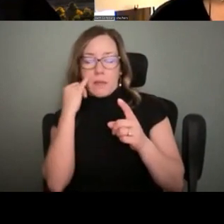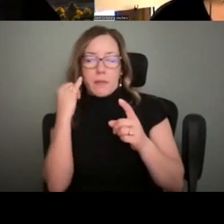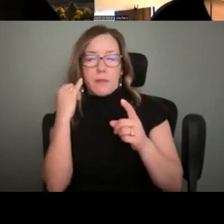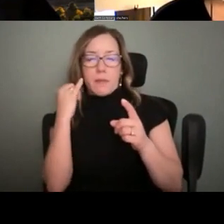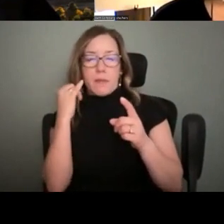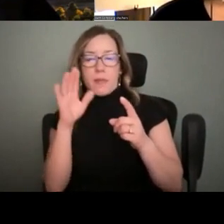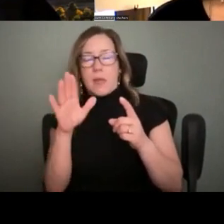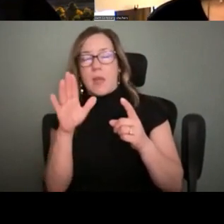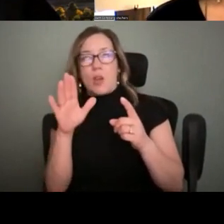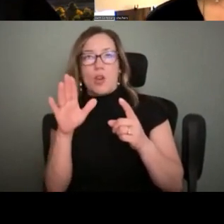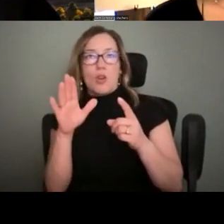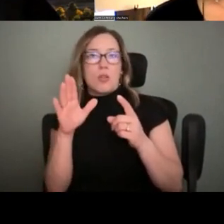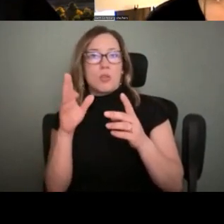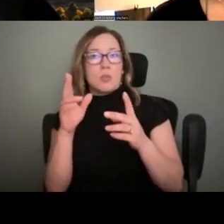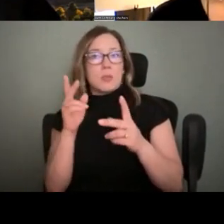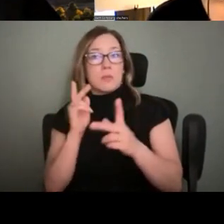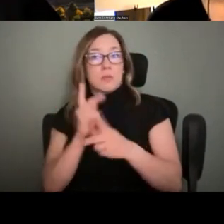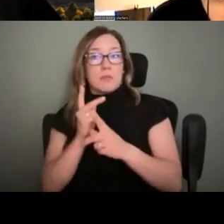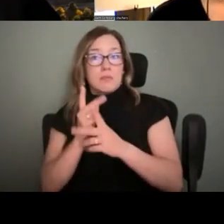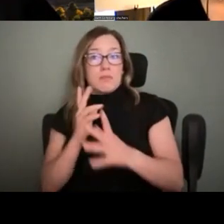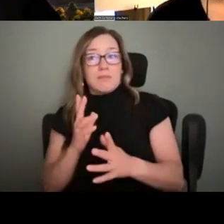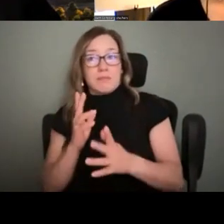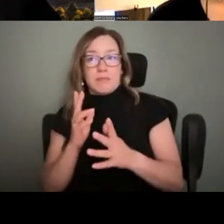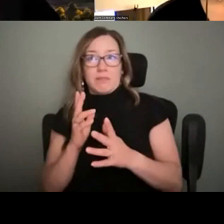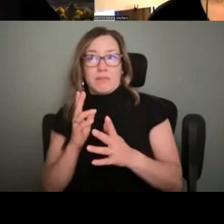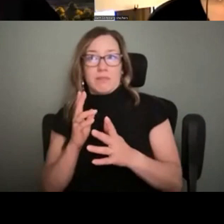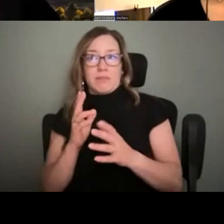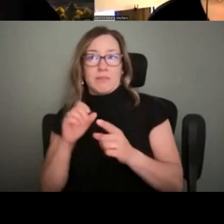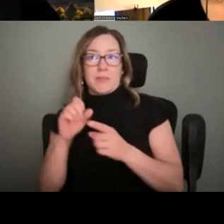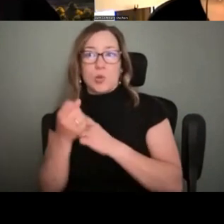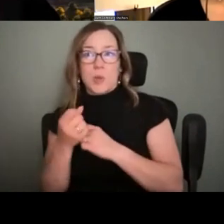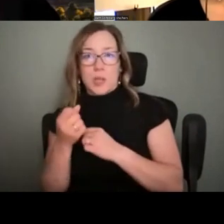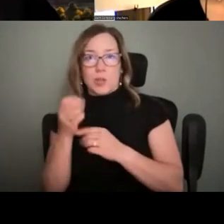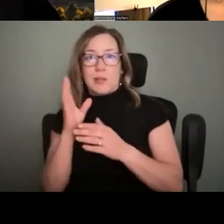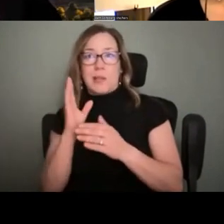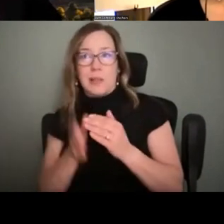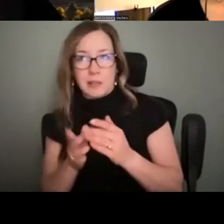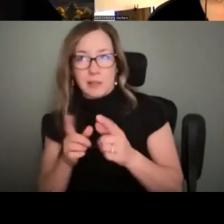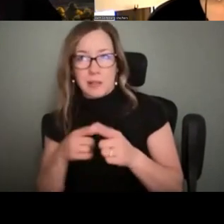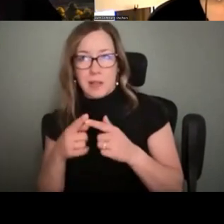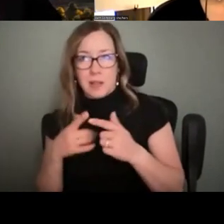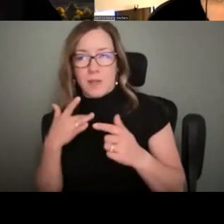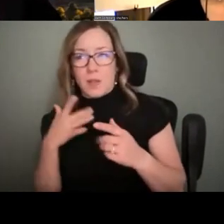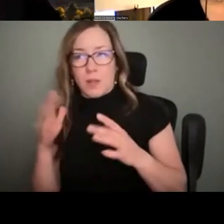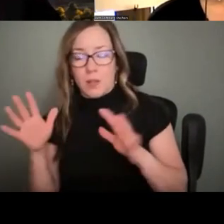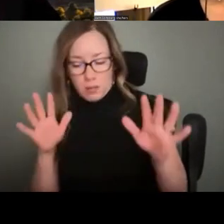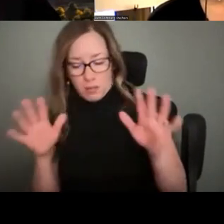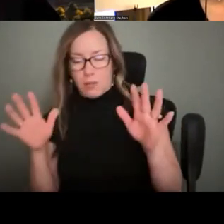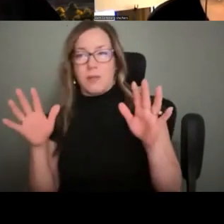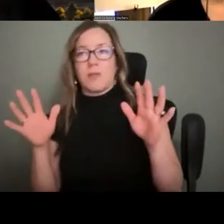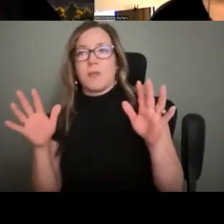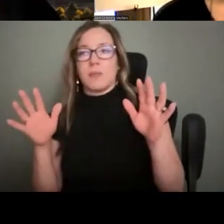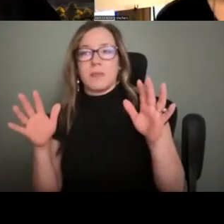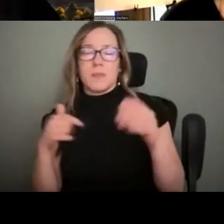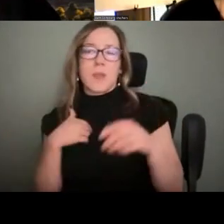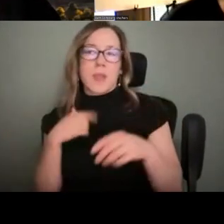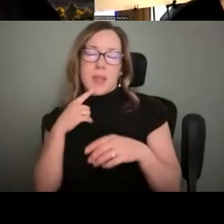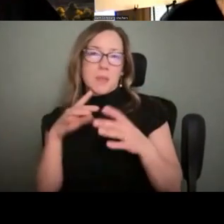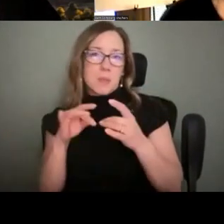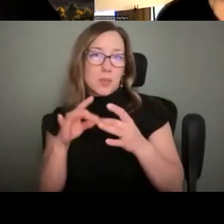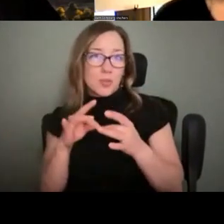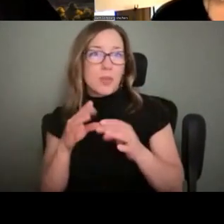situation ends, they can feel kind of at loose ends. Mm-hmm. And you know, as I mentioned before, a way